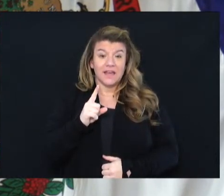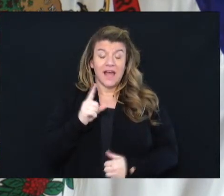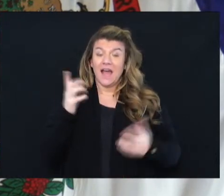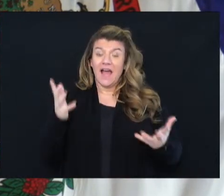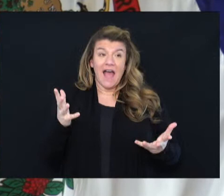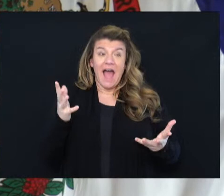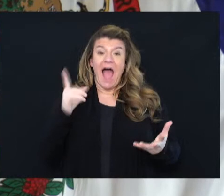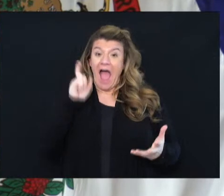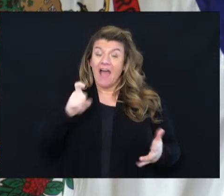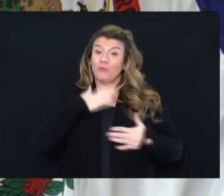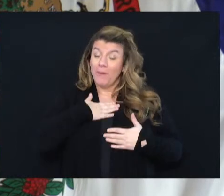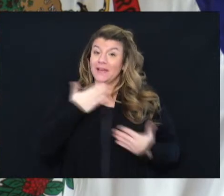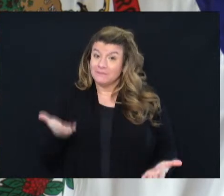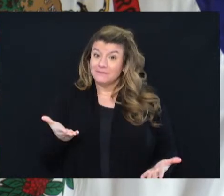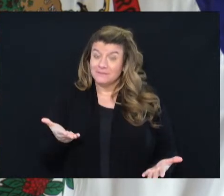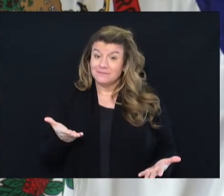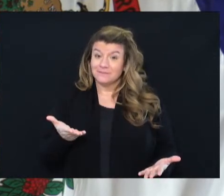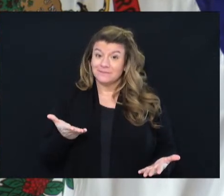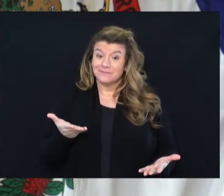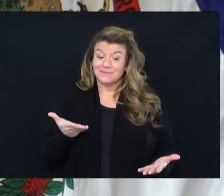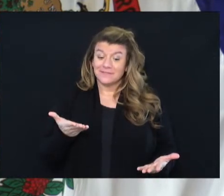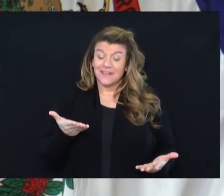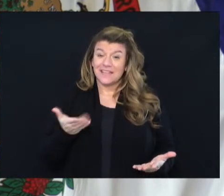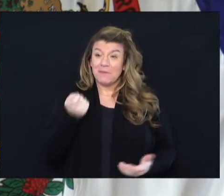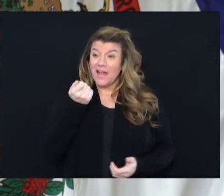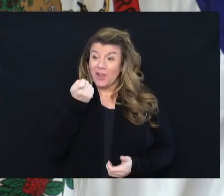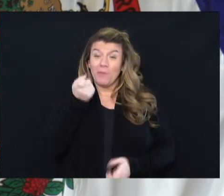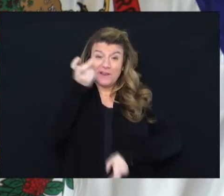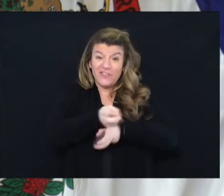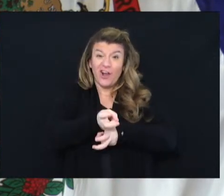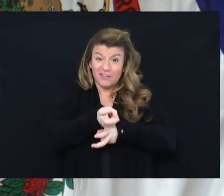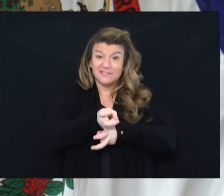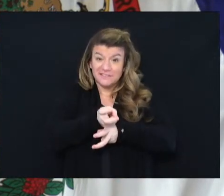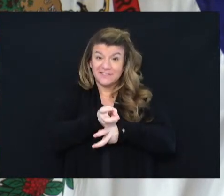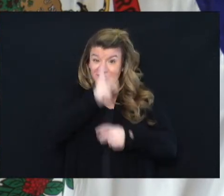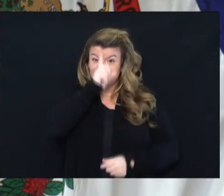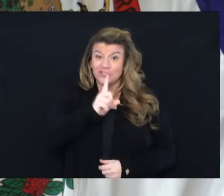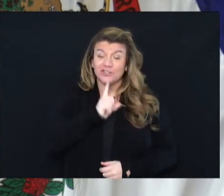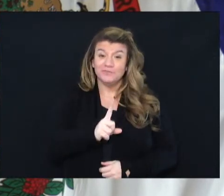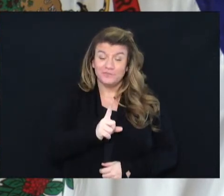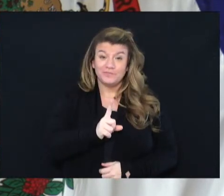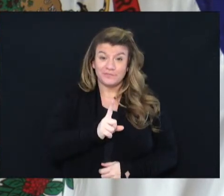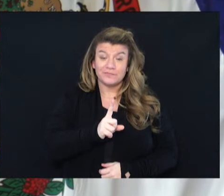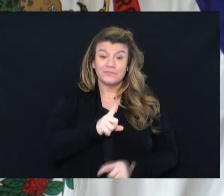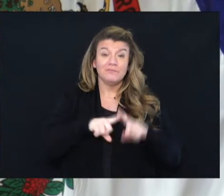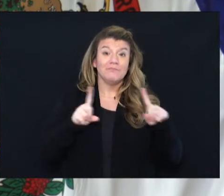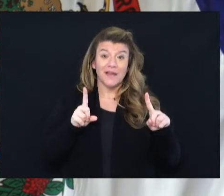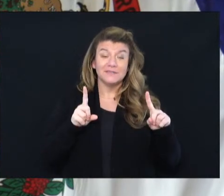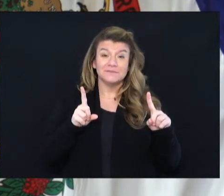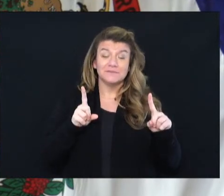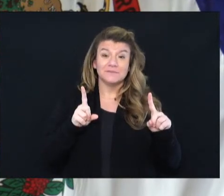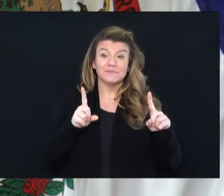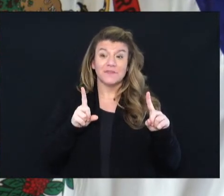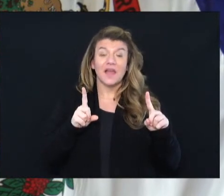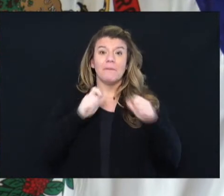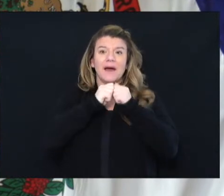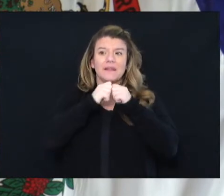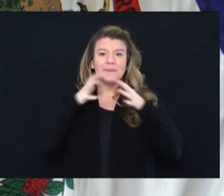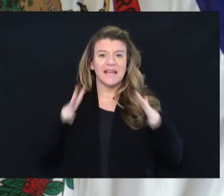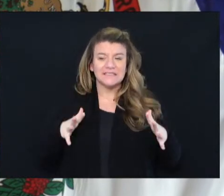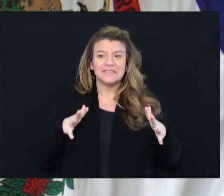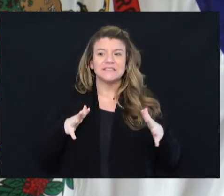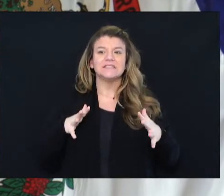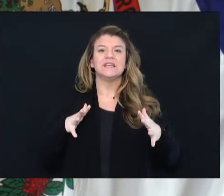I got to admit, it's been a little bit difficult, that's for sure. But by the blessings